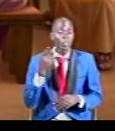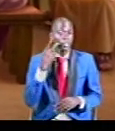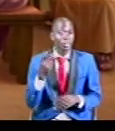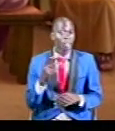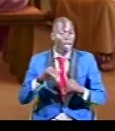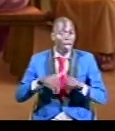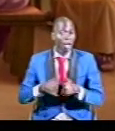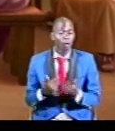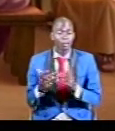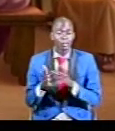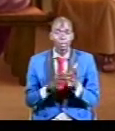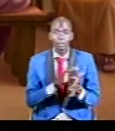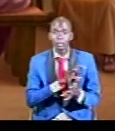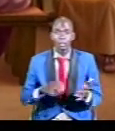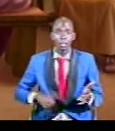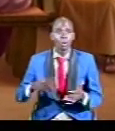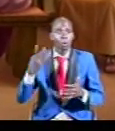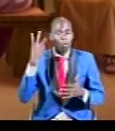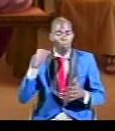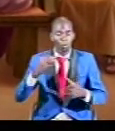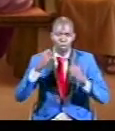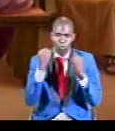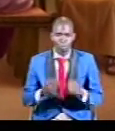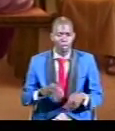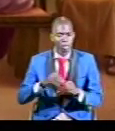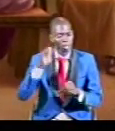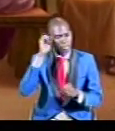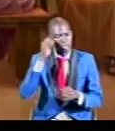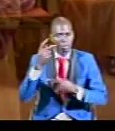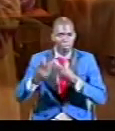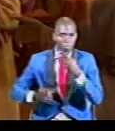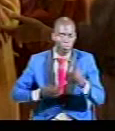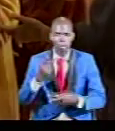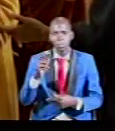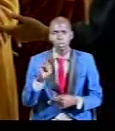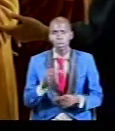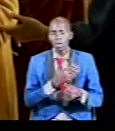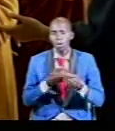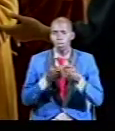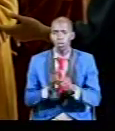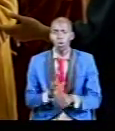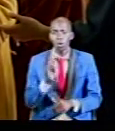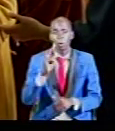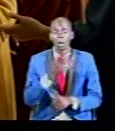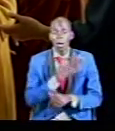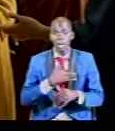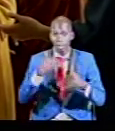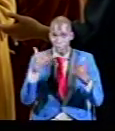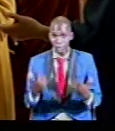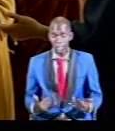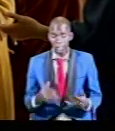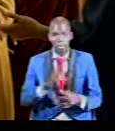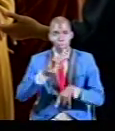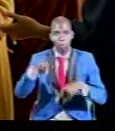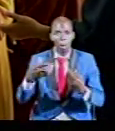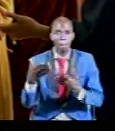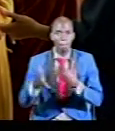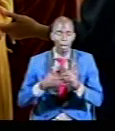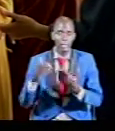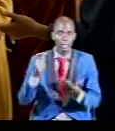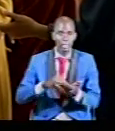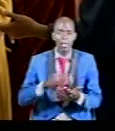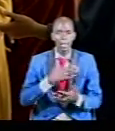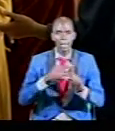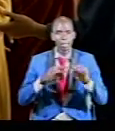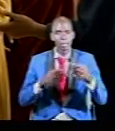in the follow-up, in the visitation? He went to visit them, and he made sure now Thomas was there. If you don't meet Thomas at